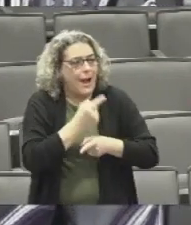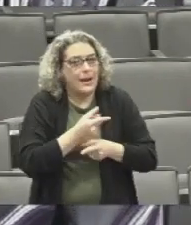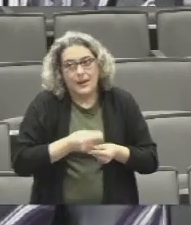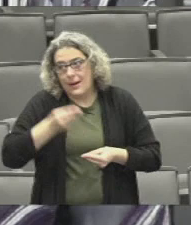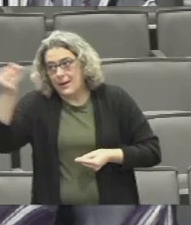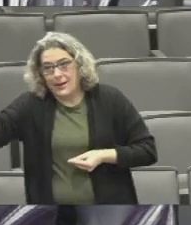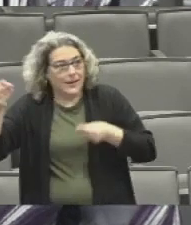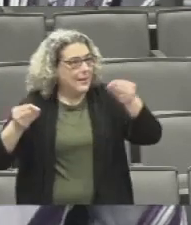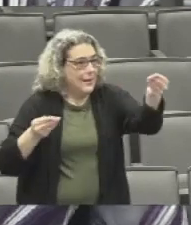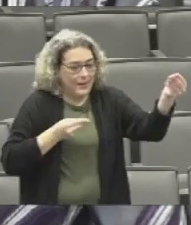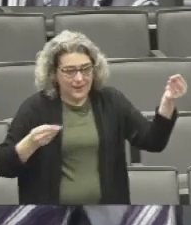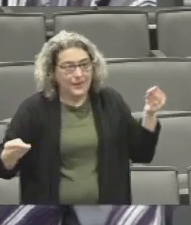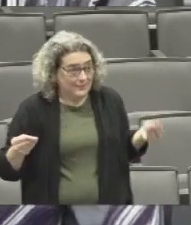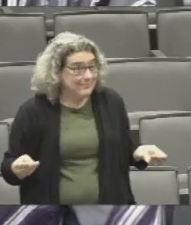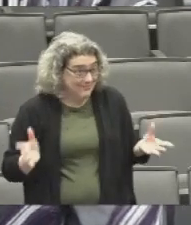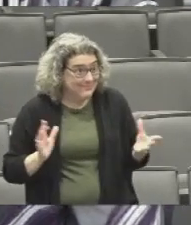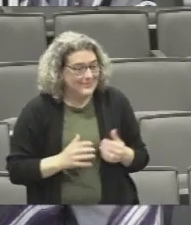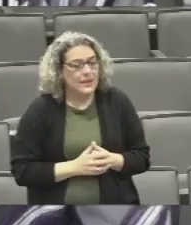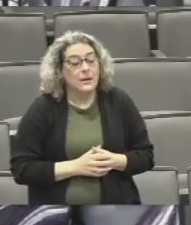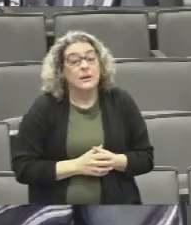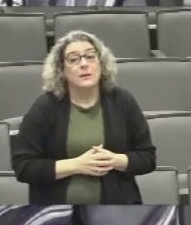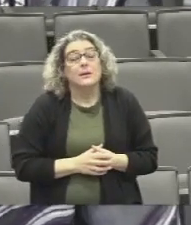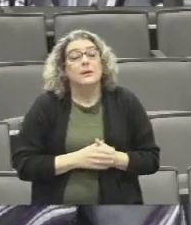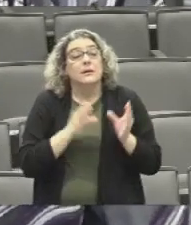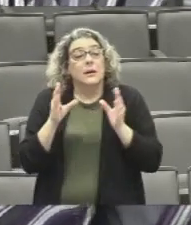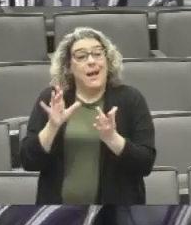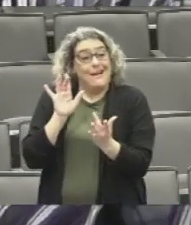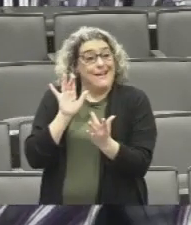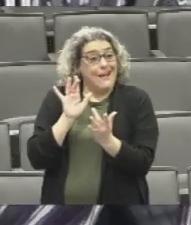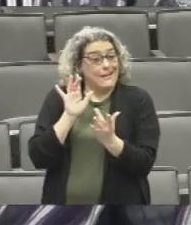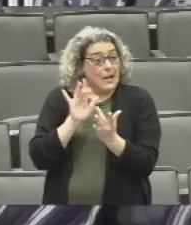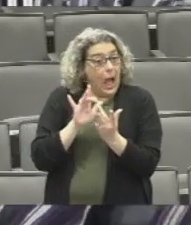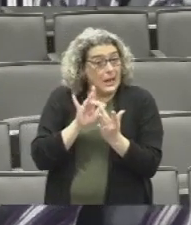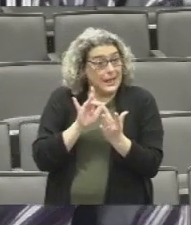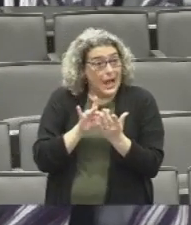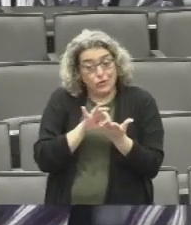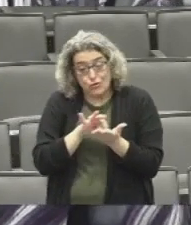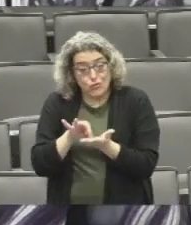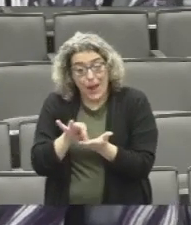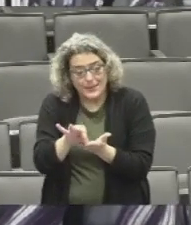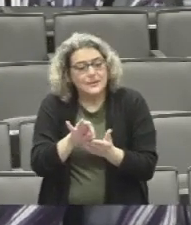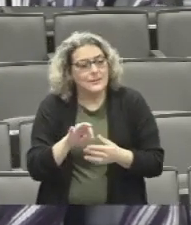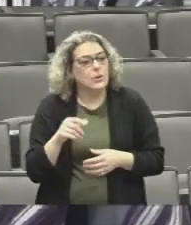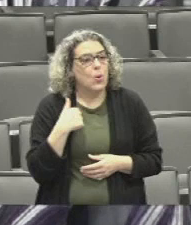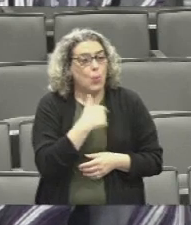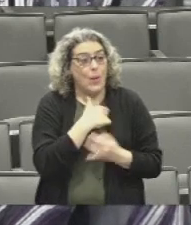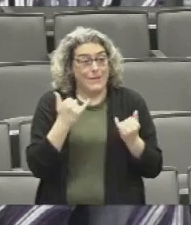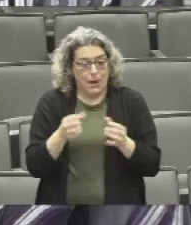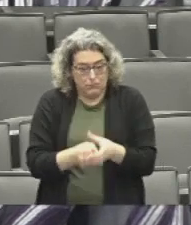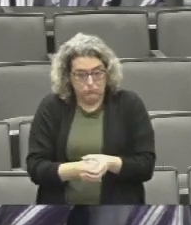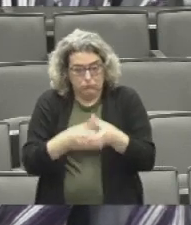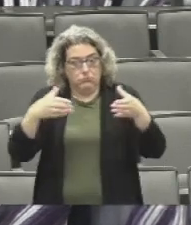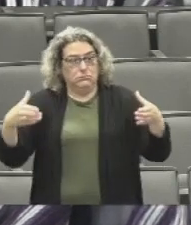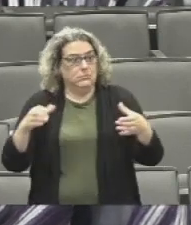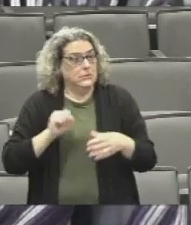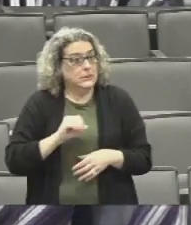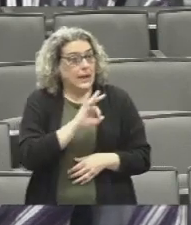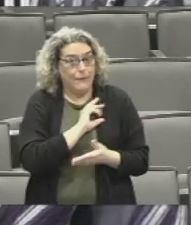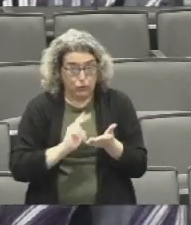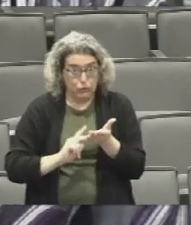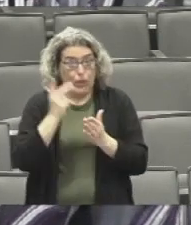they can interview. Contact tracing, I just want to share with you, we have tripled our staff,